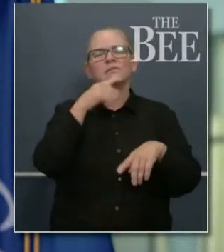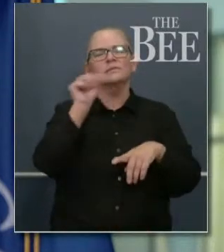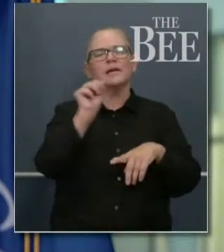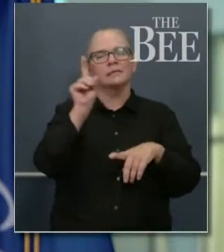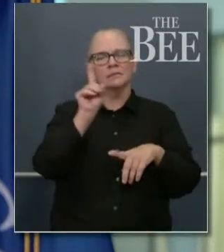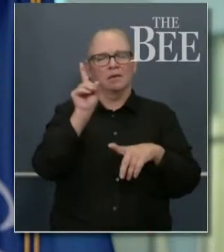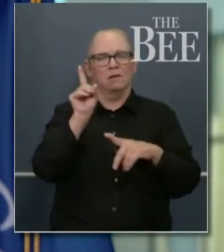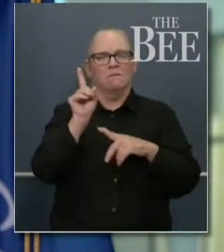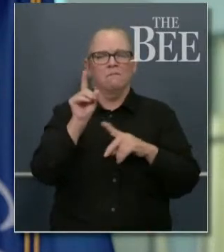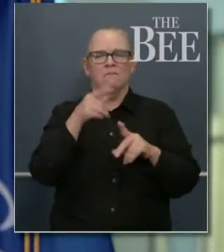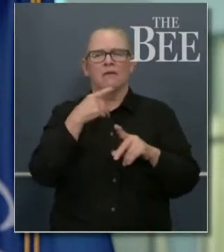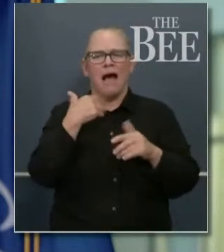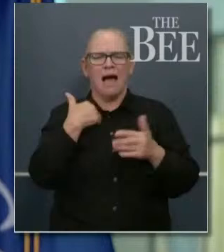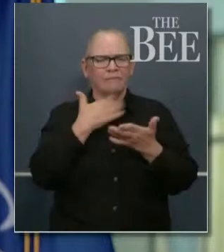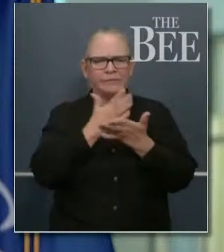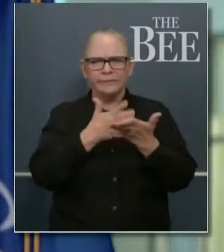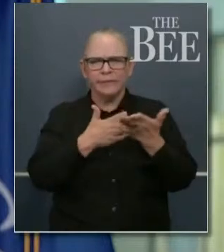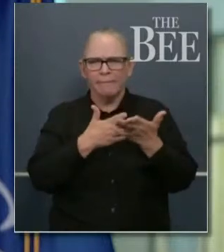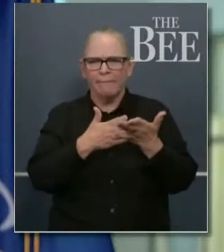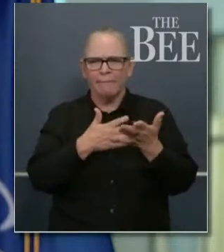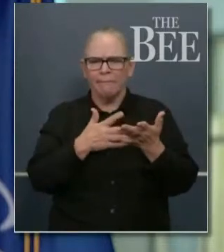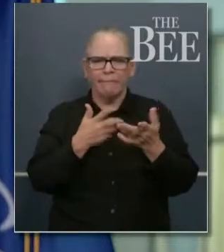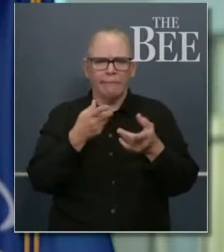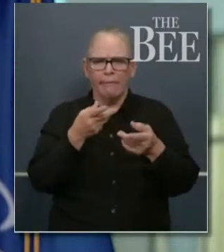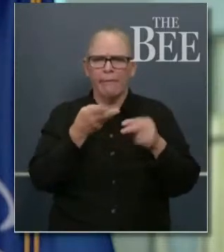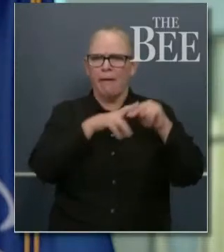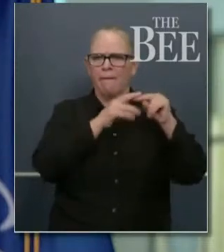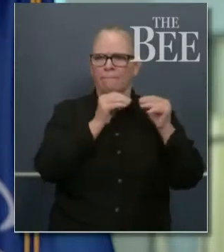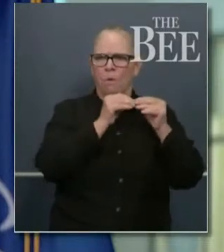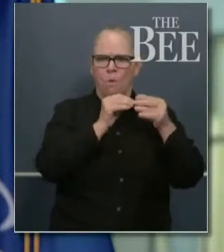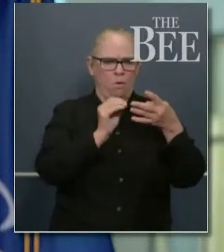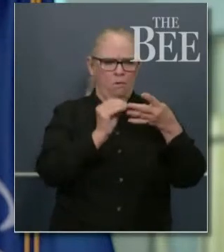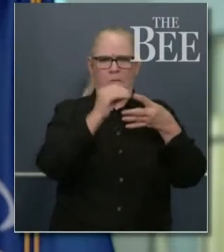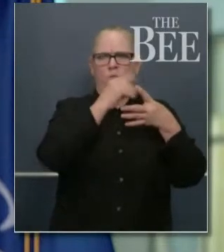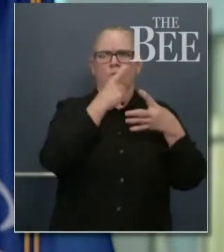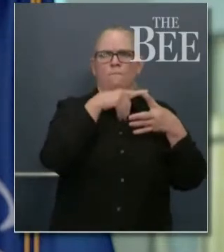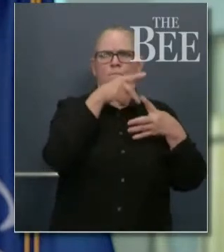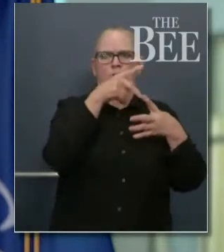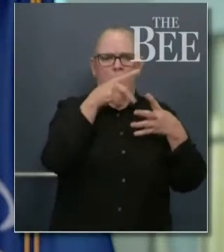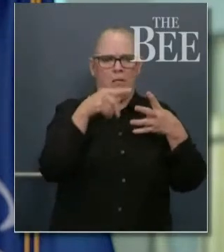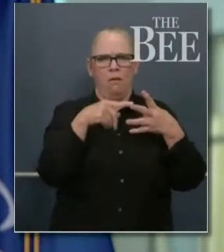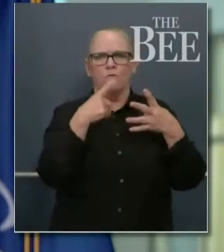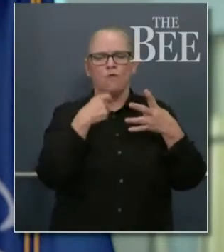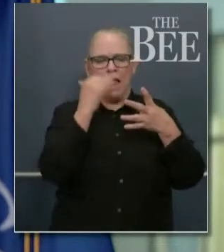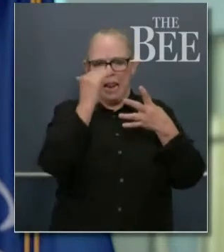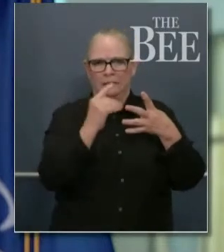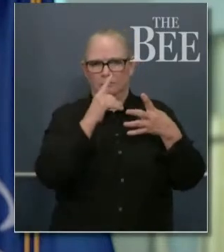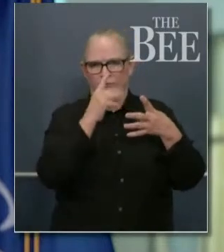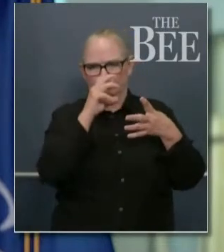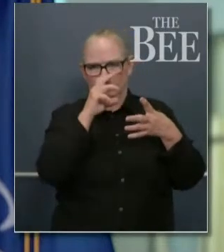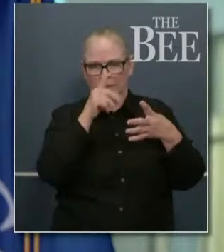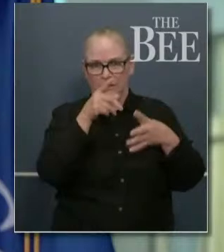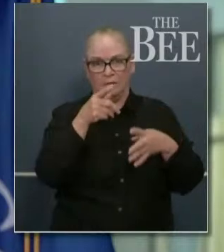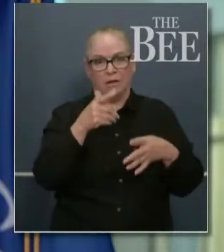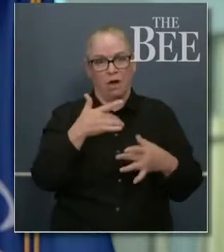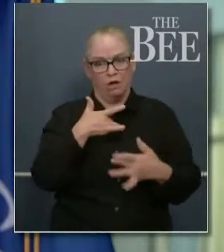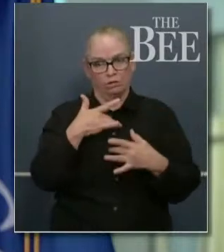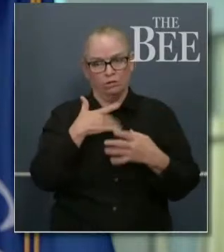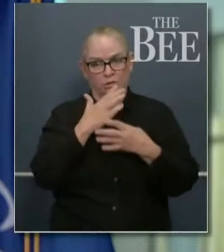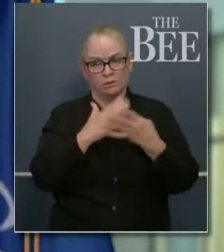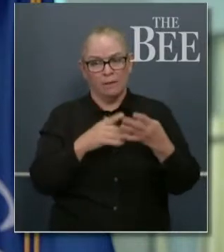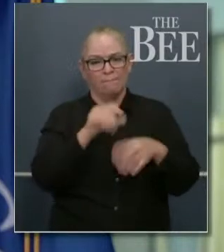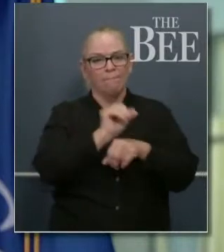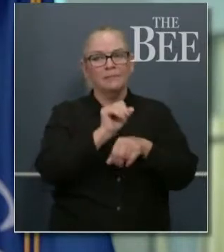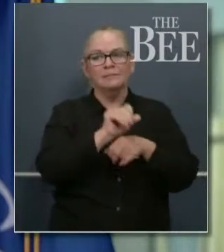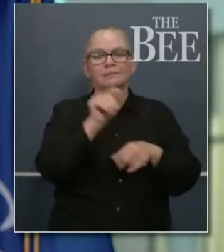fluctuating between more and less restrictive tiers in the last not so long. Are you concerned about the ability of businesses to navigate that type